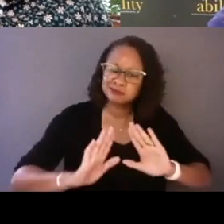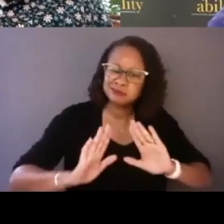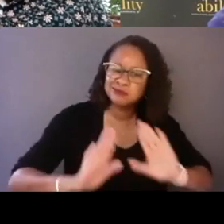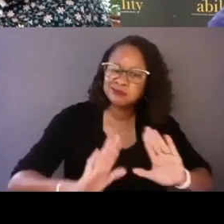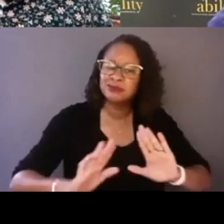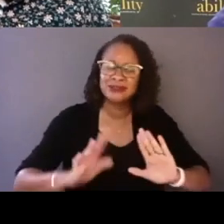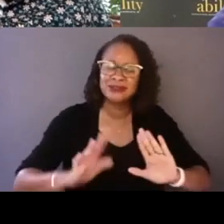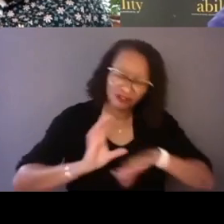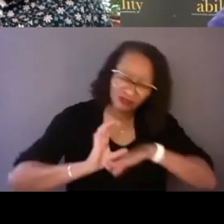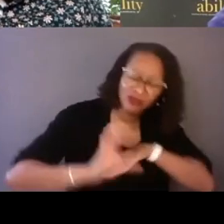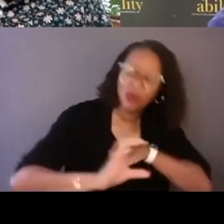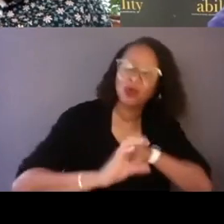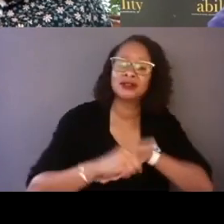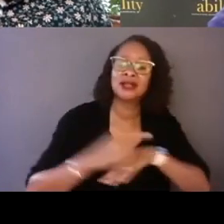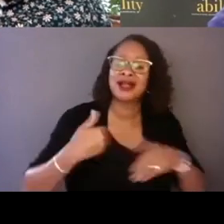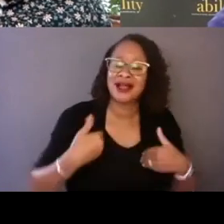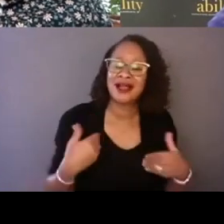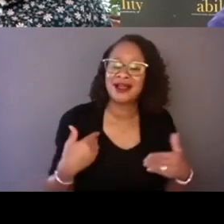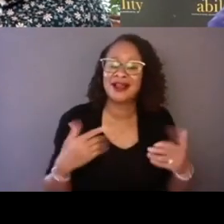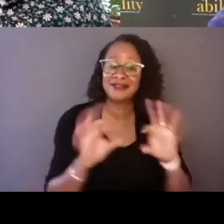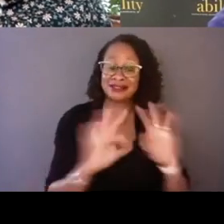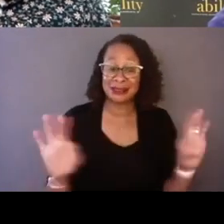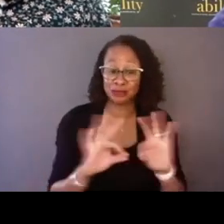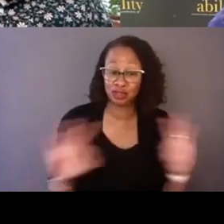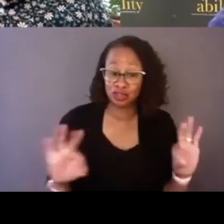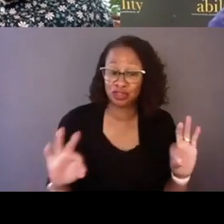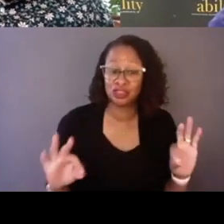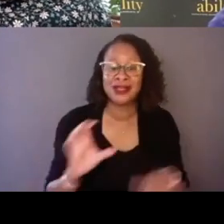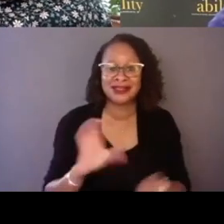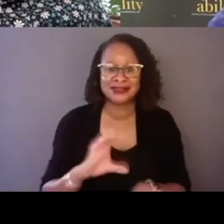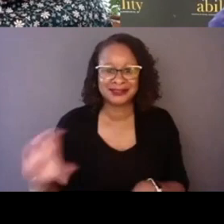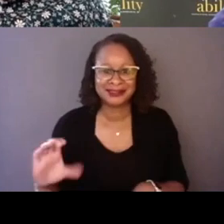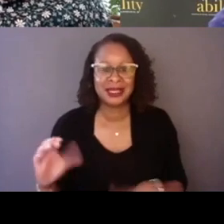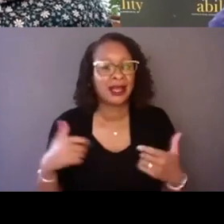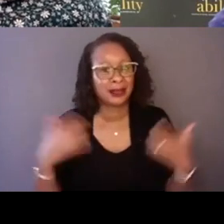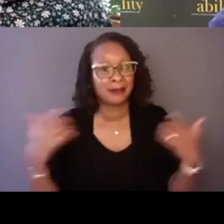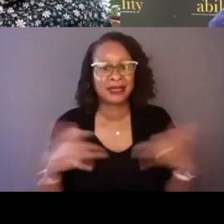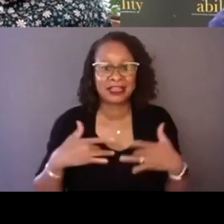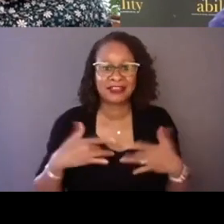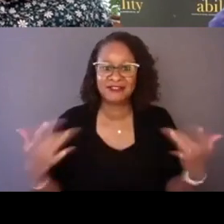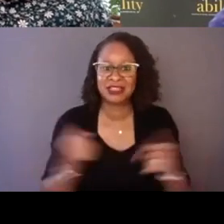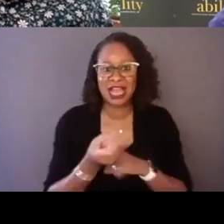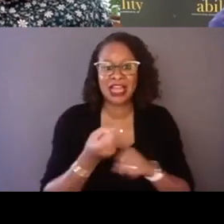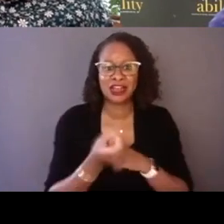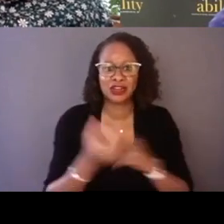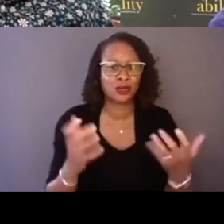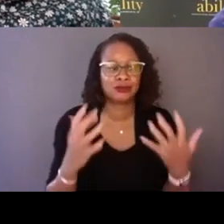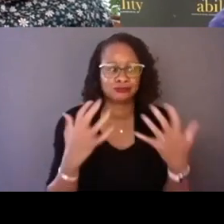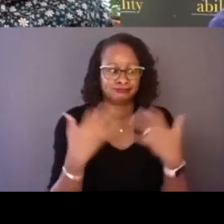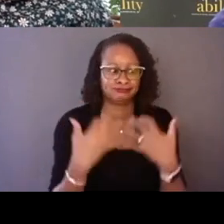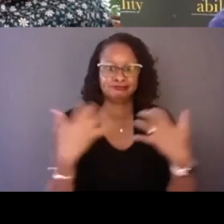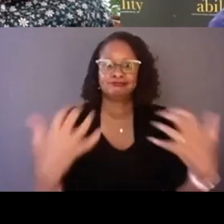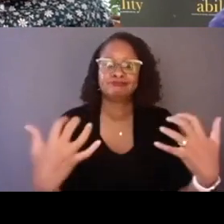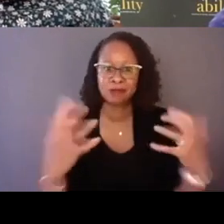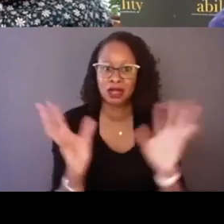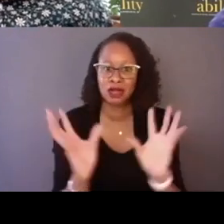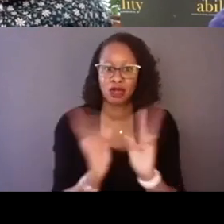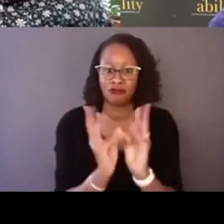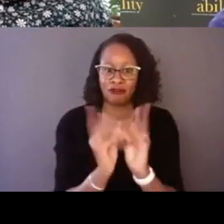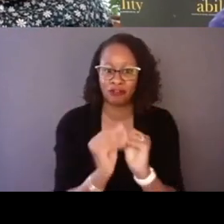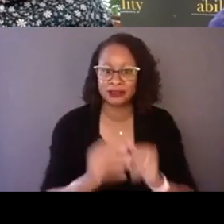to have closed captioning at our big event, our big annual conference, and